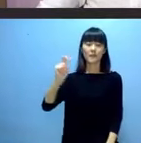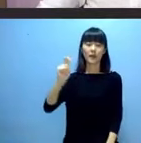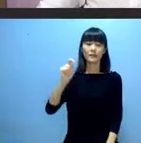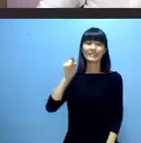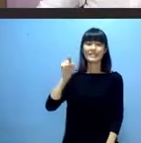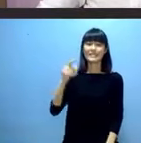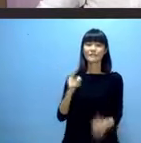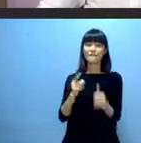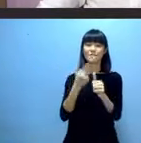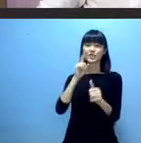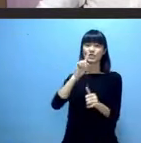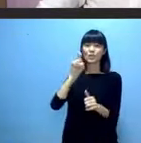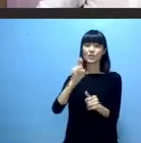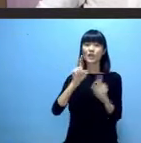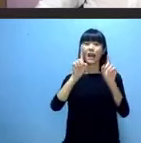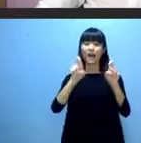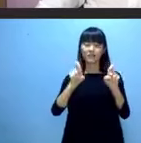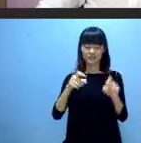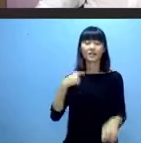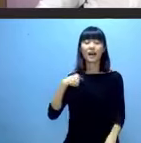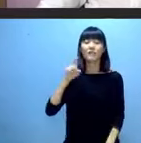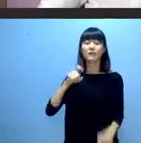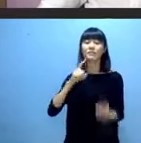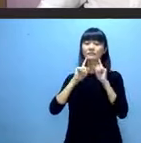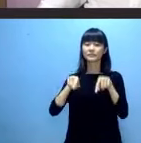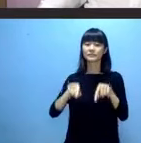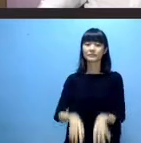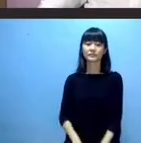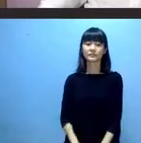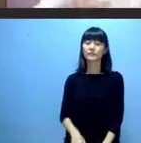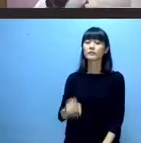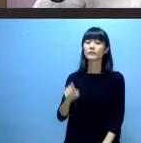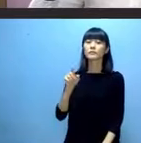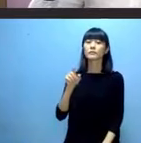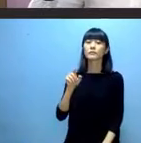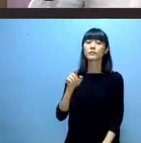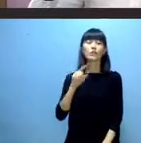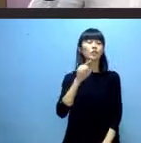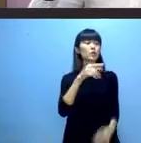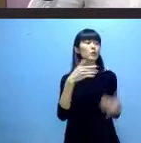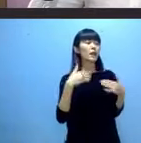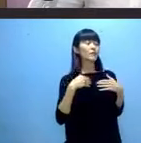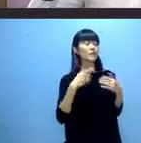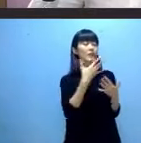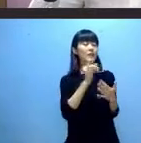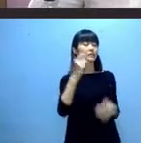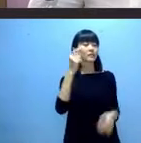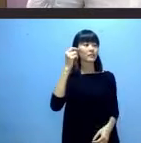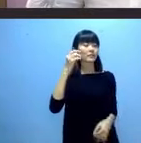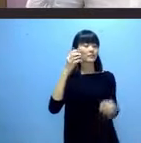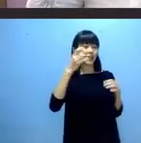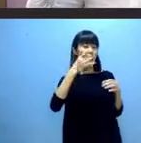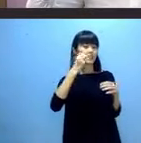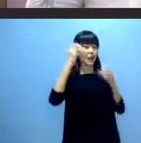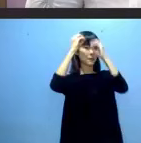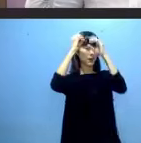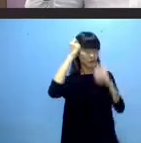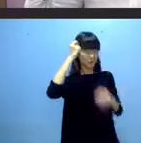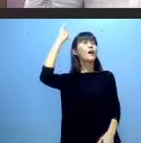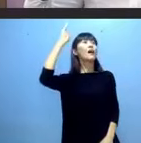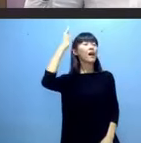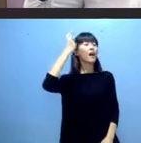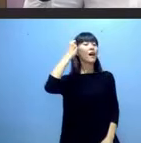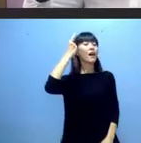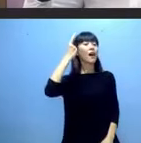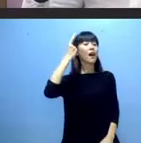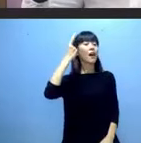ask the question, so I think I must address his question. He said, did you have any light bulb moments during this period? Was there any realization you had